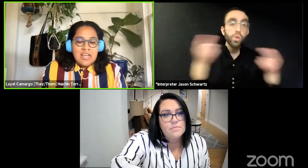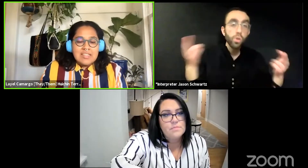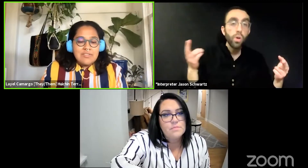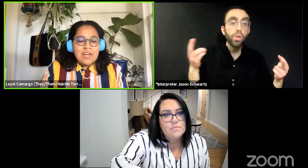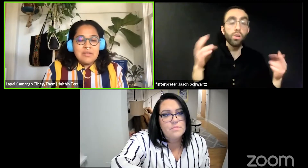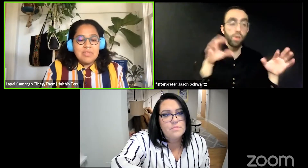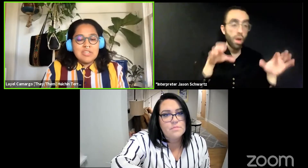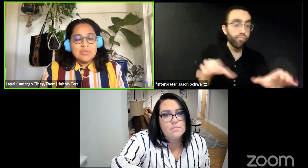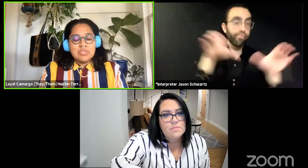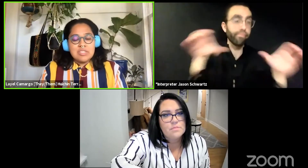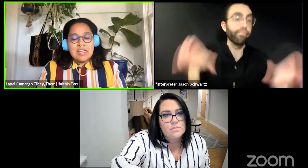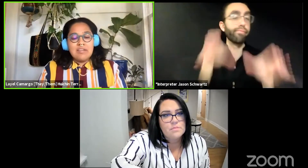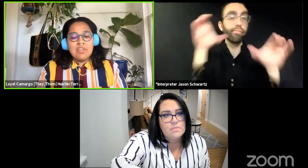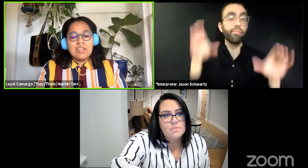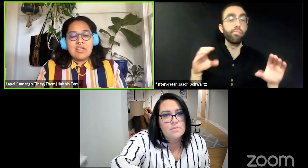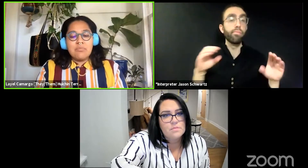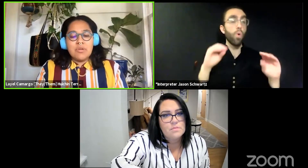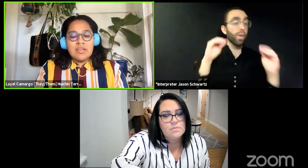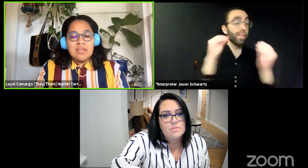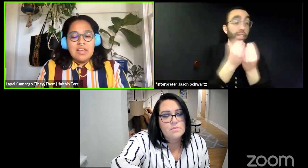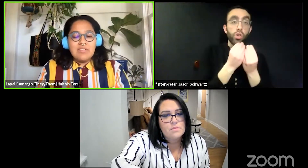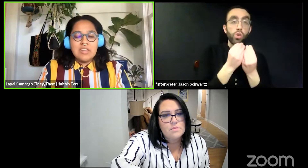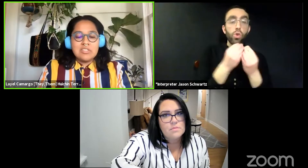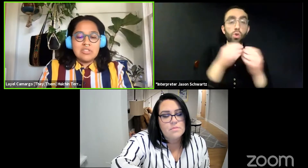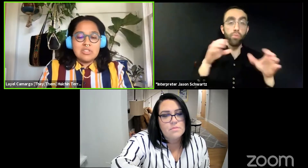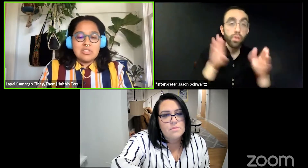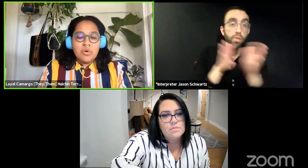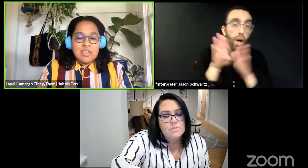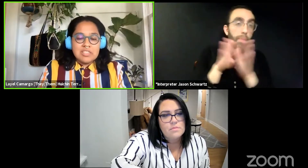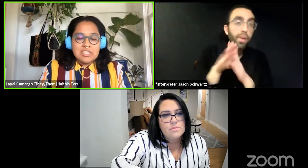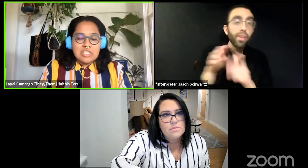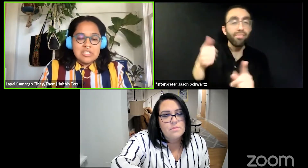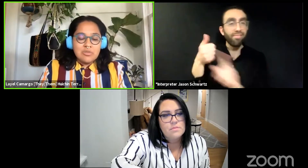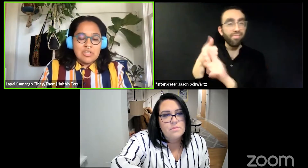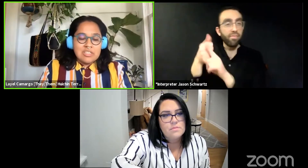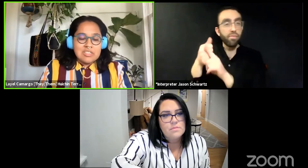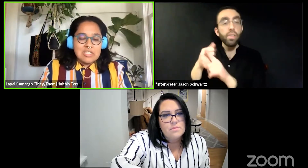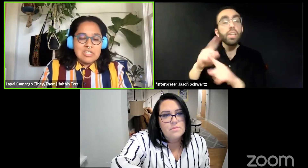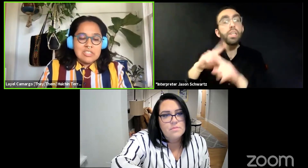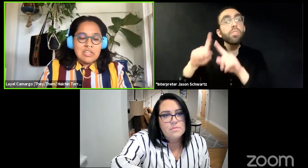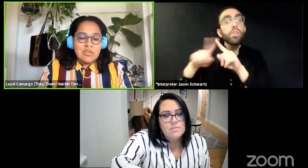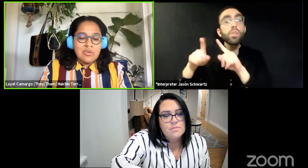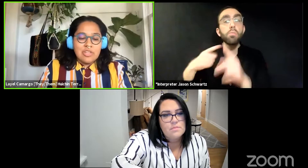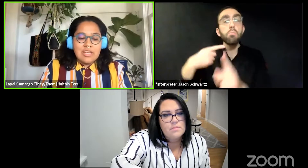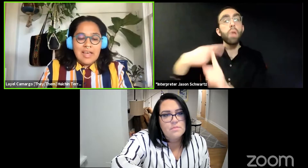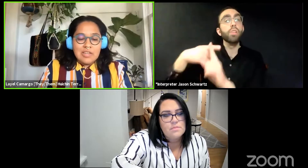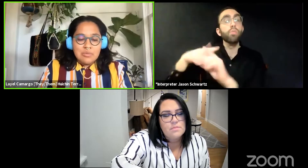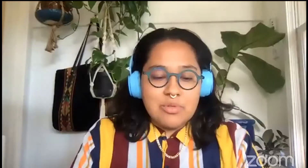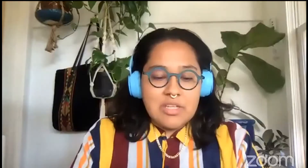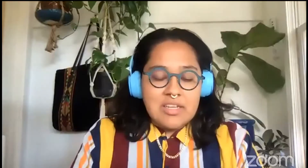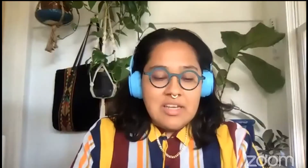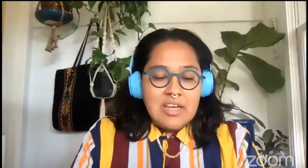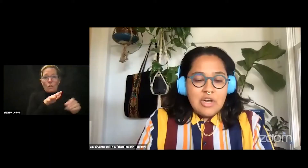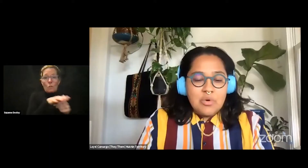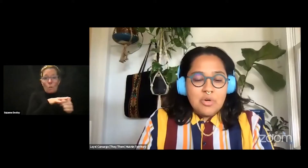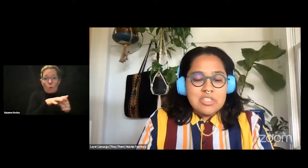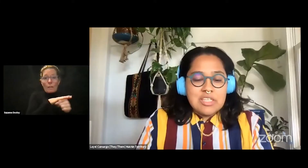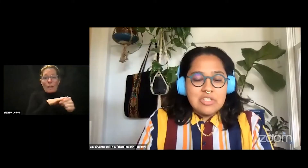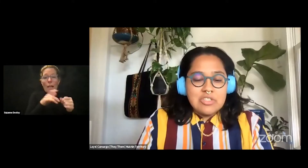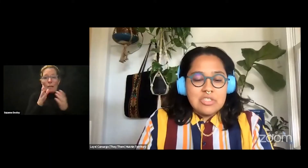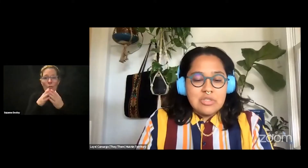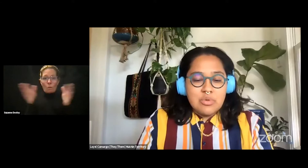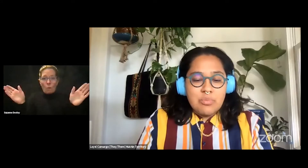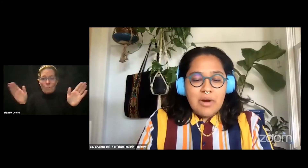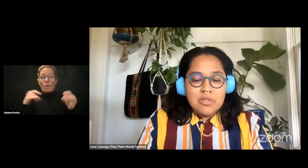organizational development consultant, and philanthropic advisor, supporting Indigenous organizations locally and globally. Her